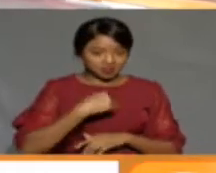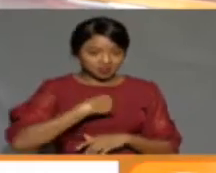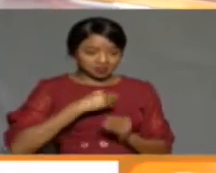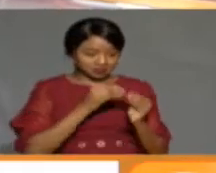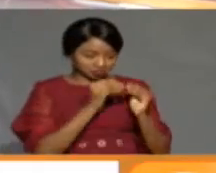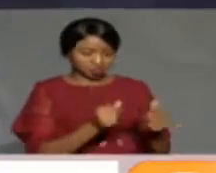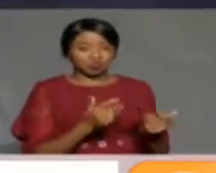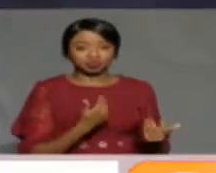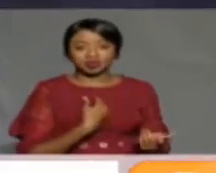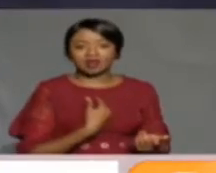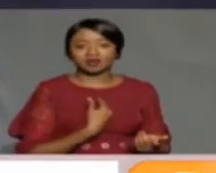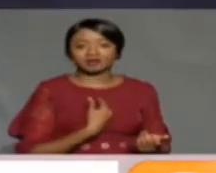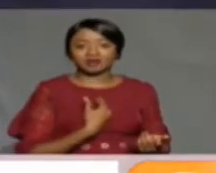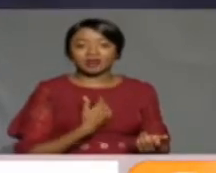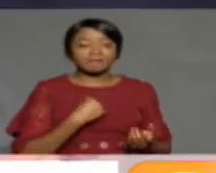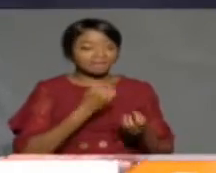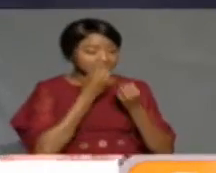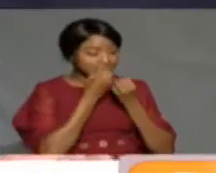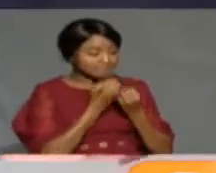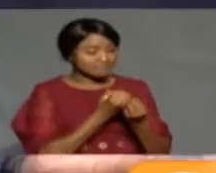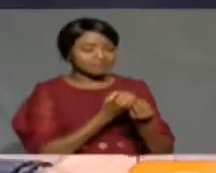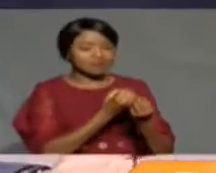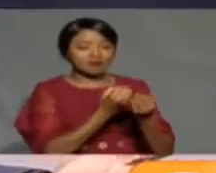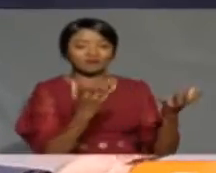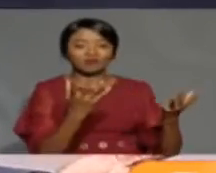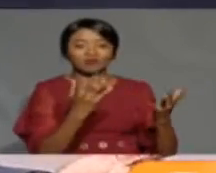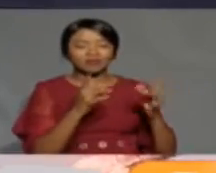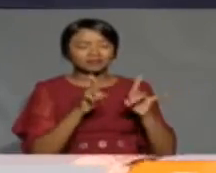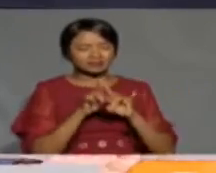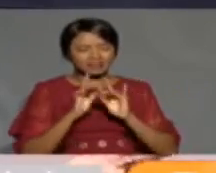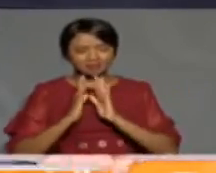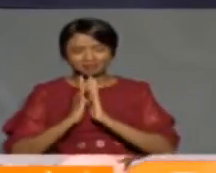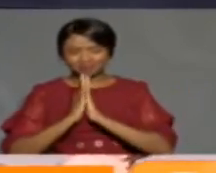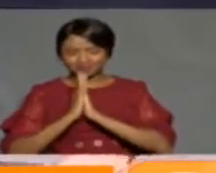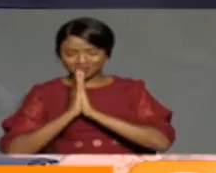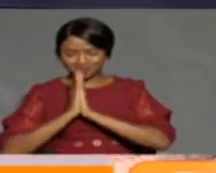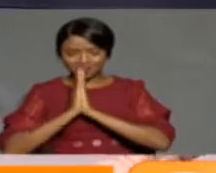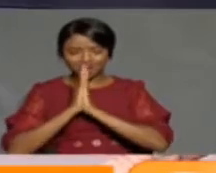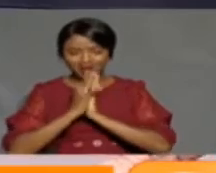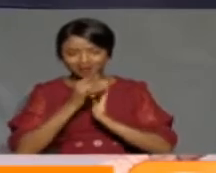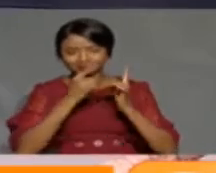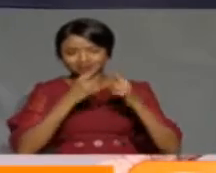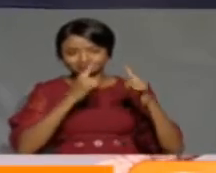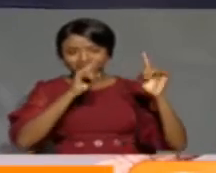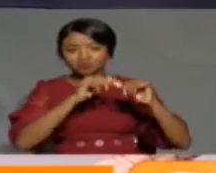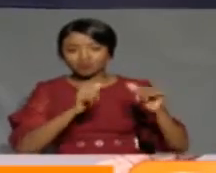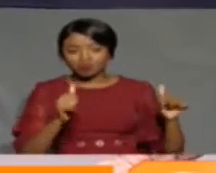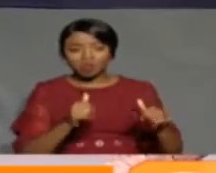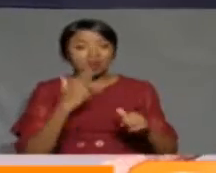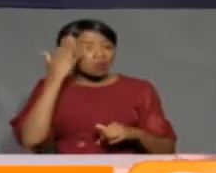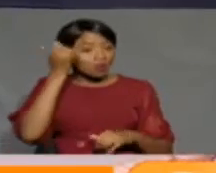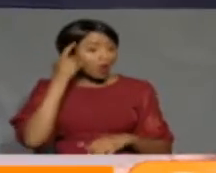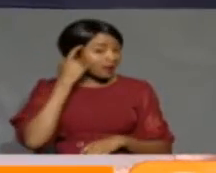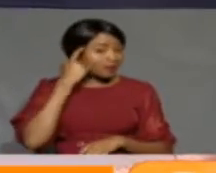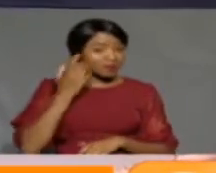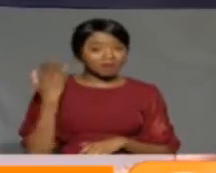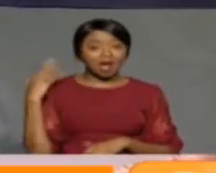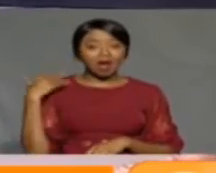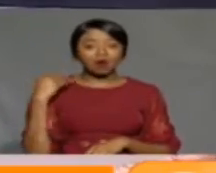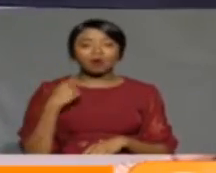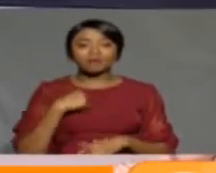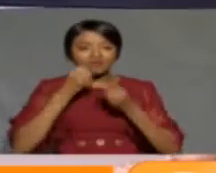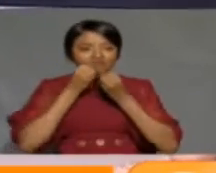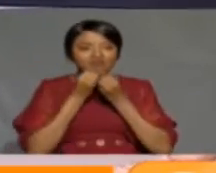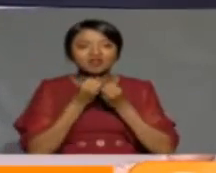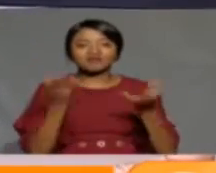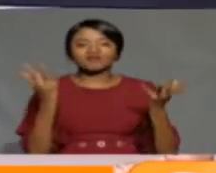Okay. And I am saying this with as a prayer. Because we can never, you remember I was the whistleblower